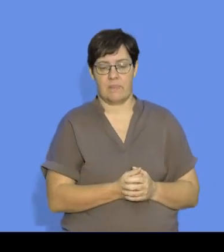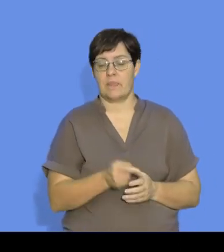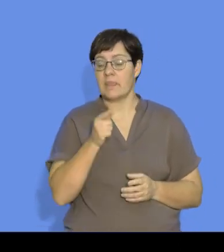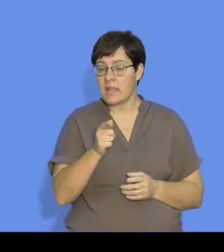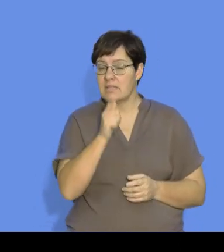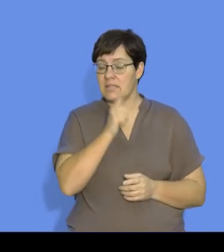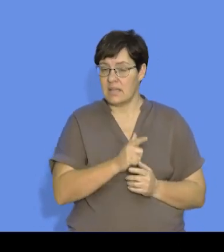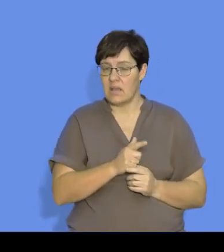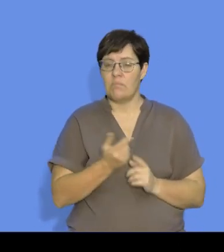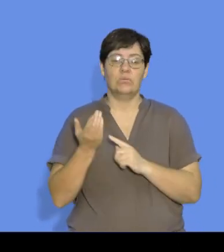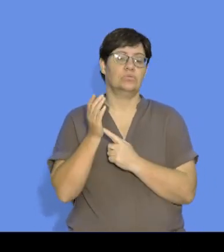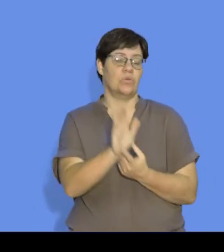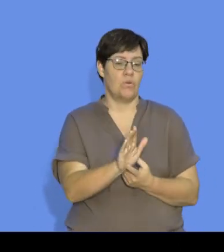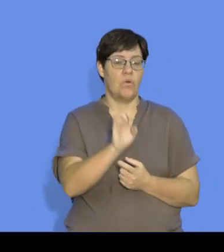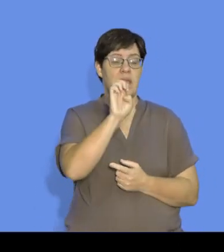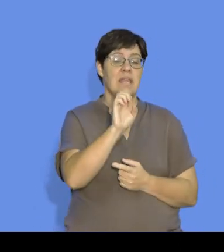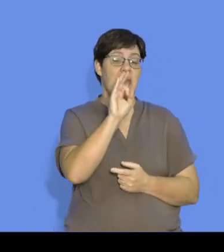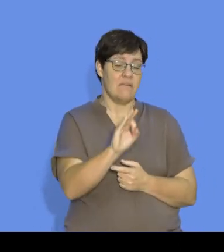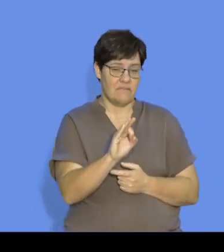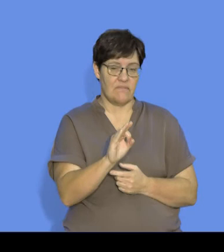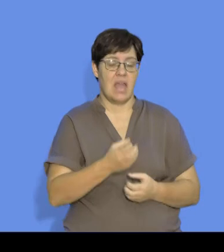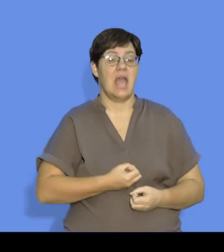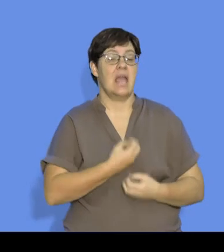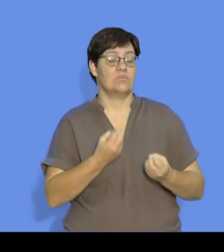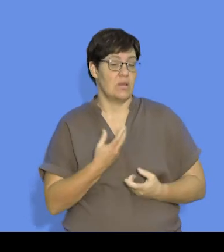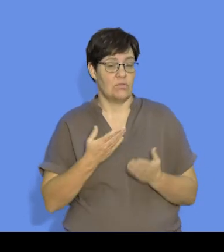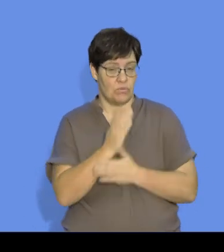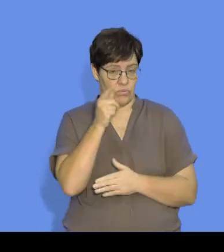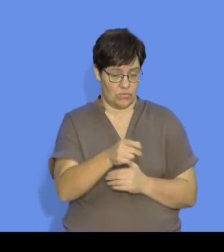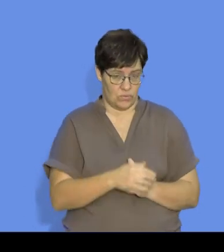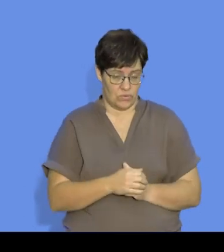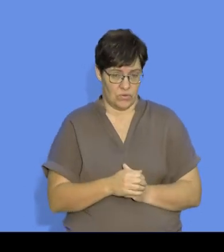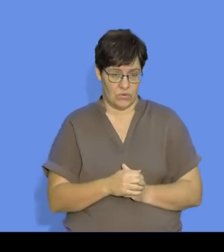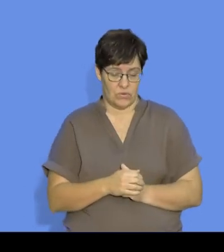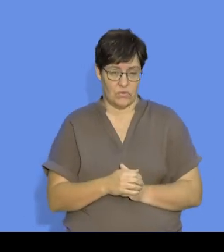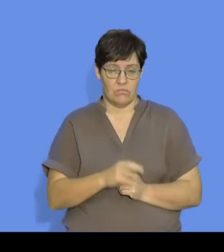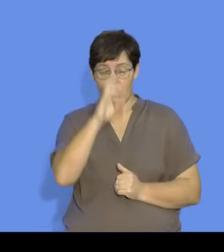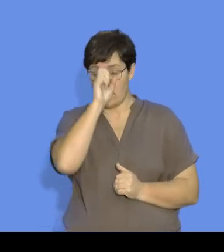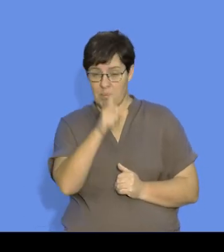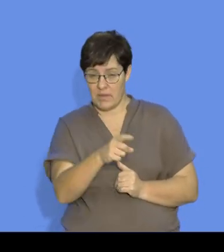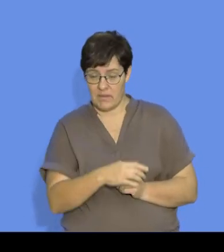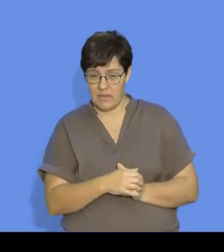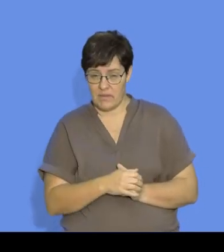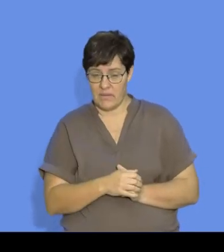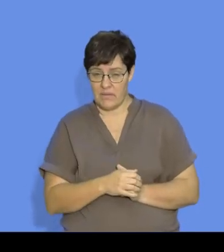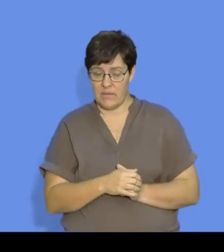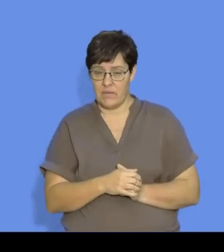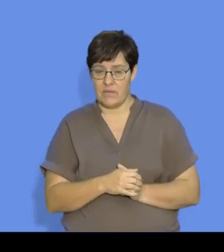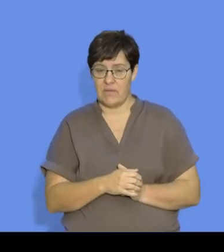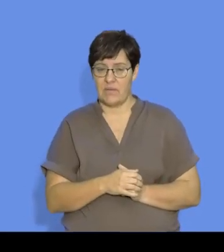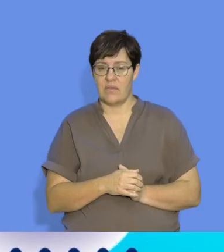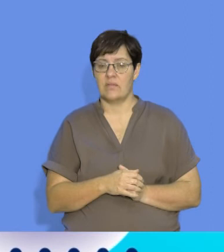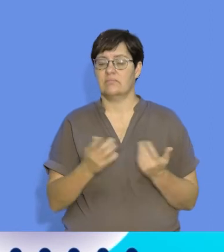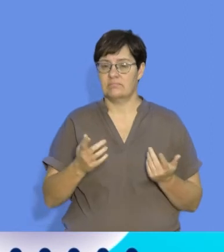Now, this one says we must show that EF can be expressed by that. Now, remember that I